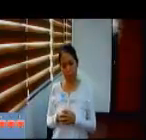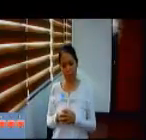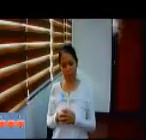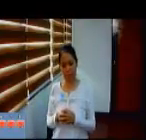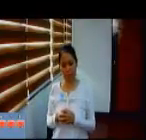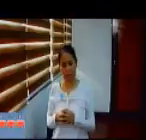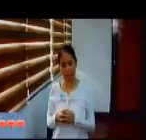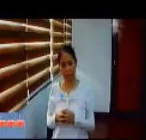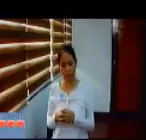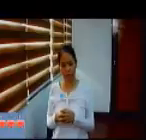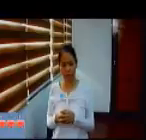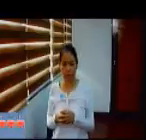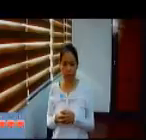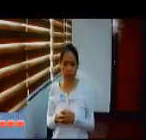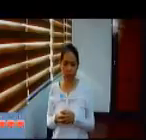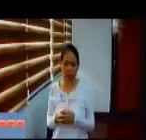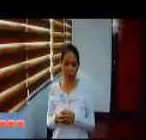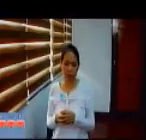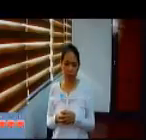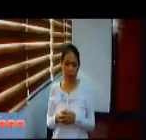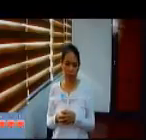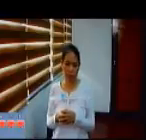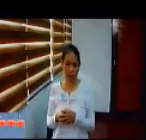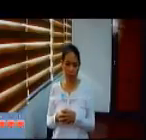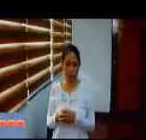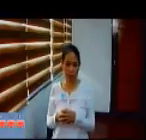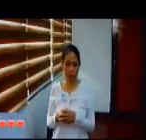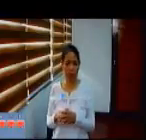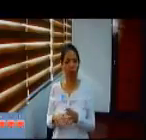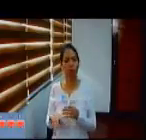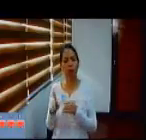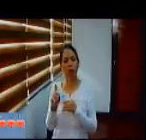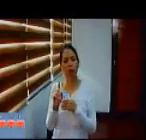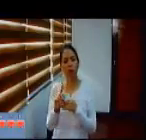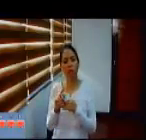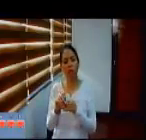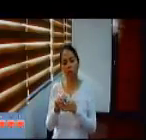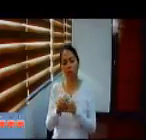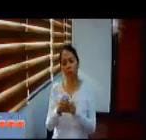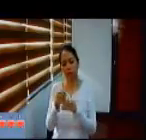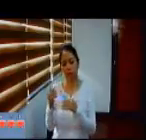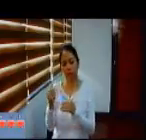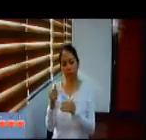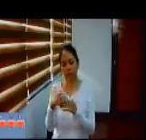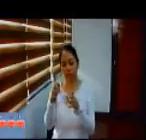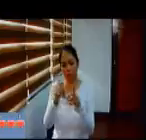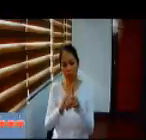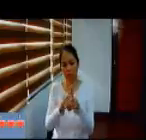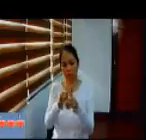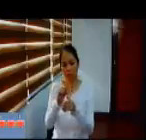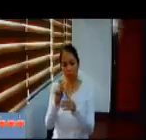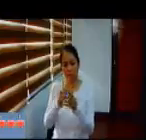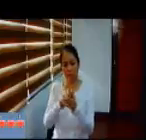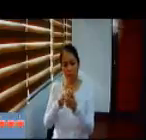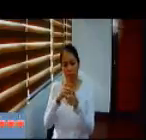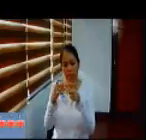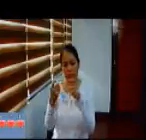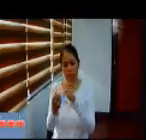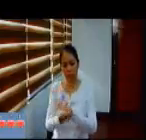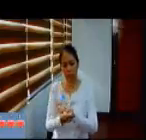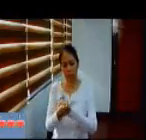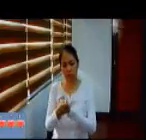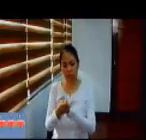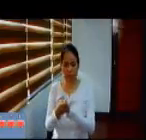One other thing I would like to know on crops, not just on rice, is that temperatures and the changes in the values